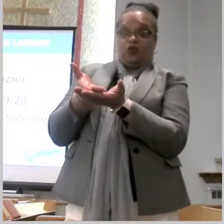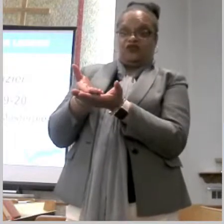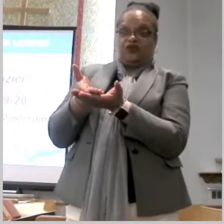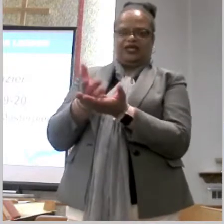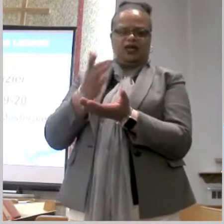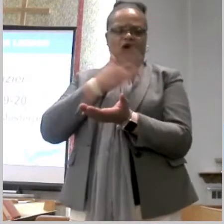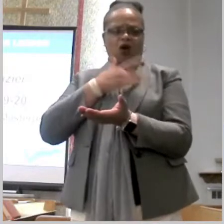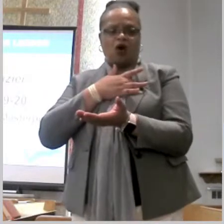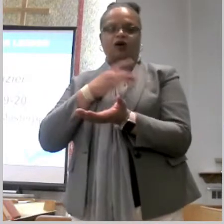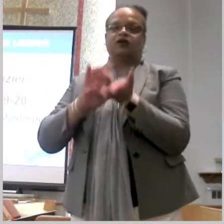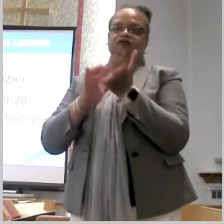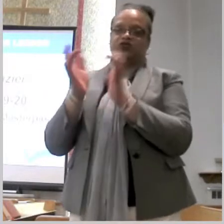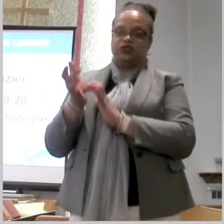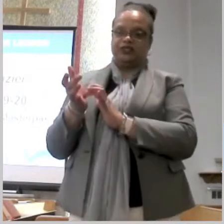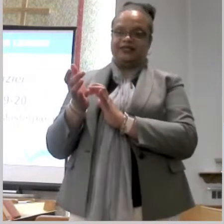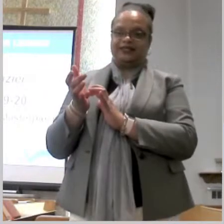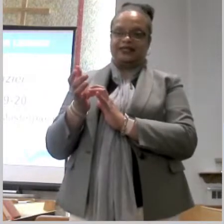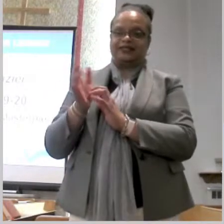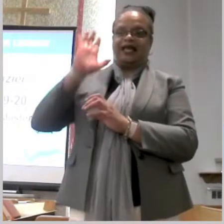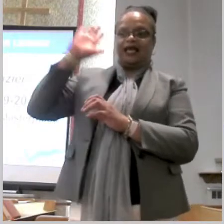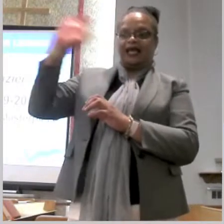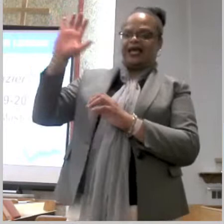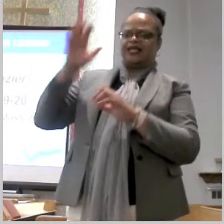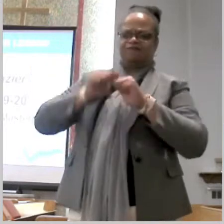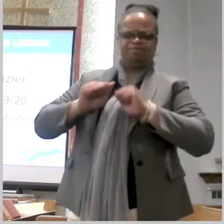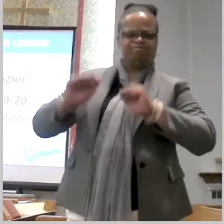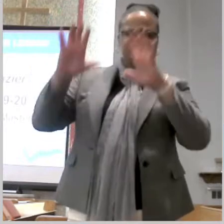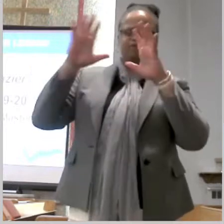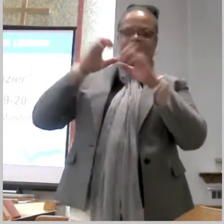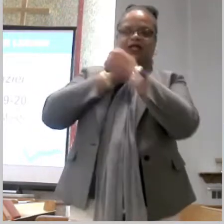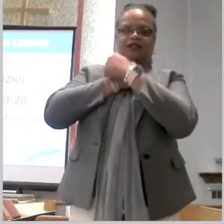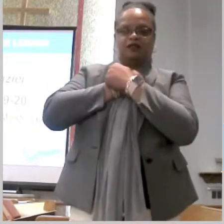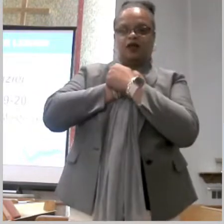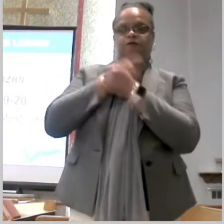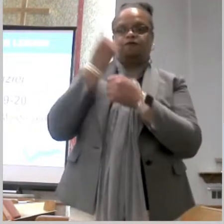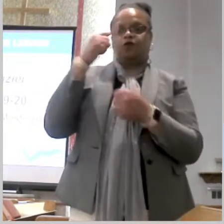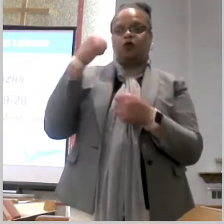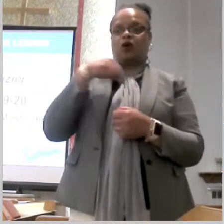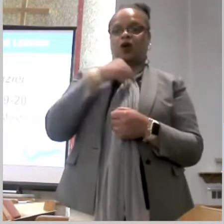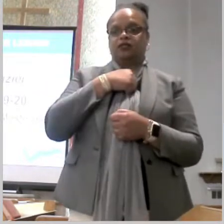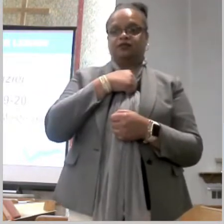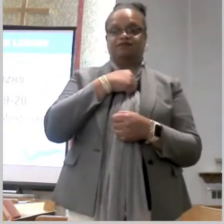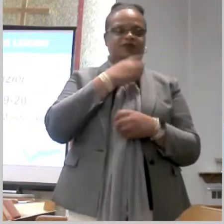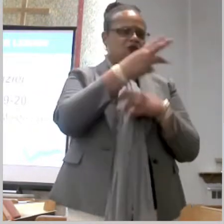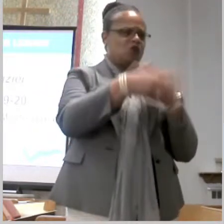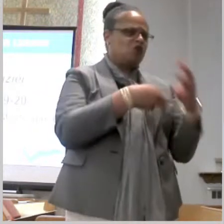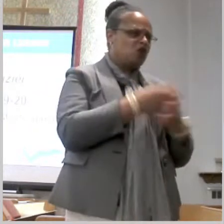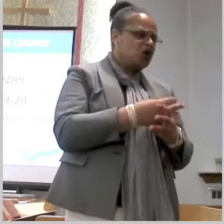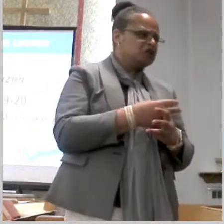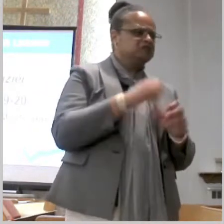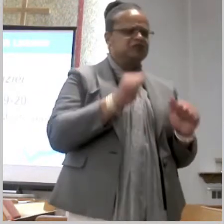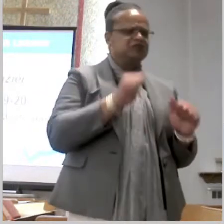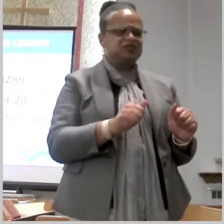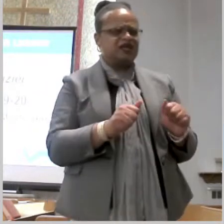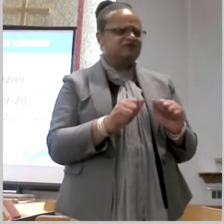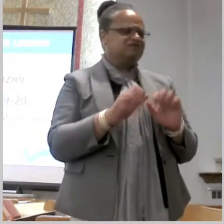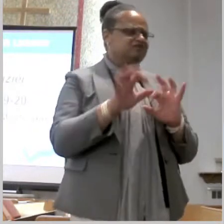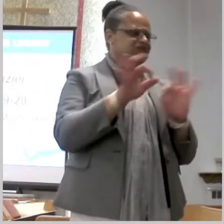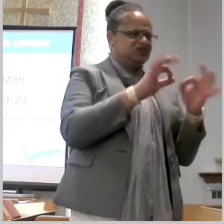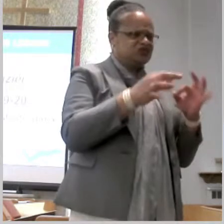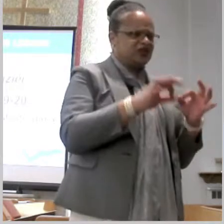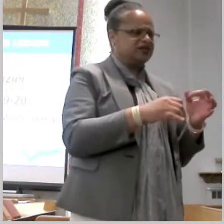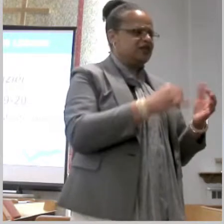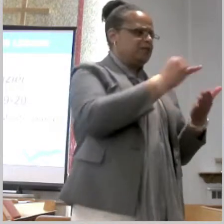sacrificial love for us. In the world, it is very easy to get wrapped up in art. It's very easy to get wrapped